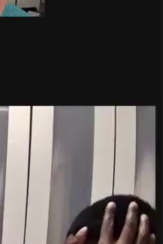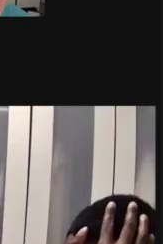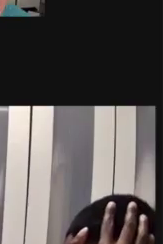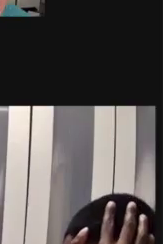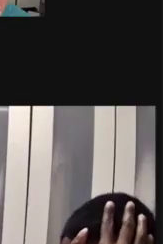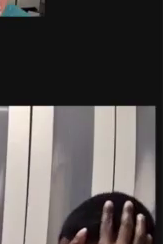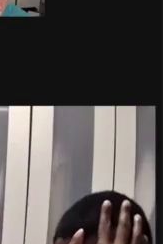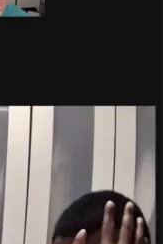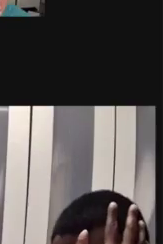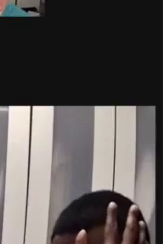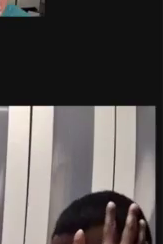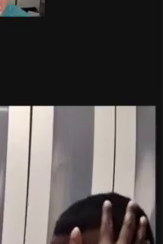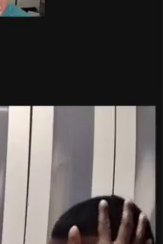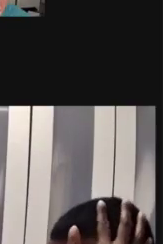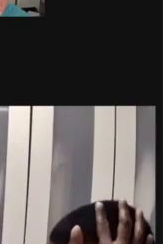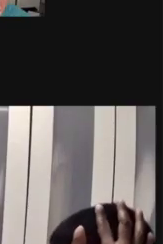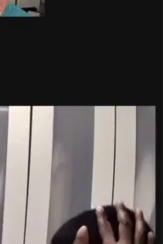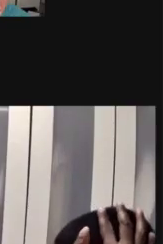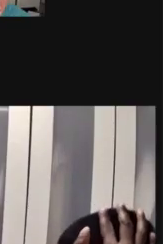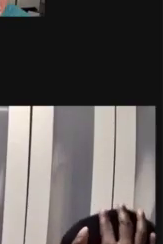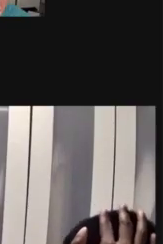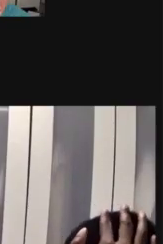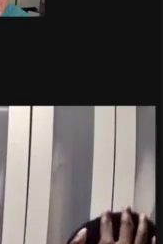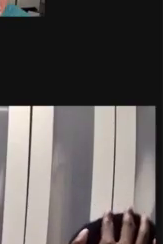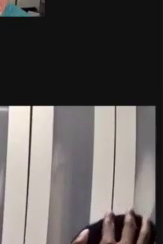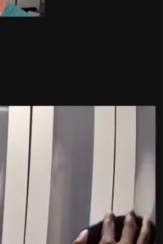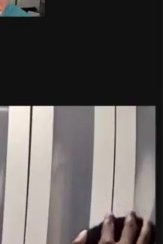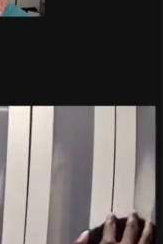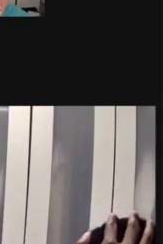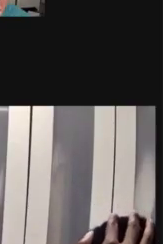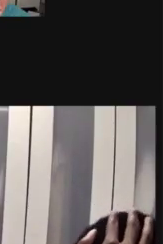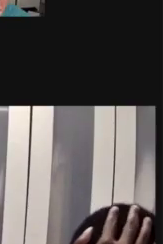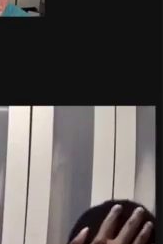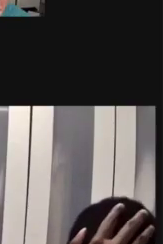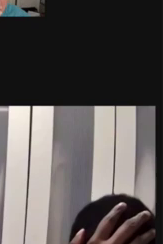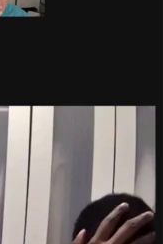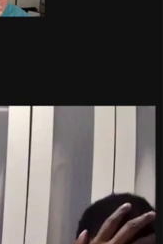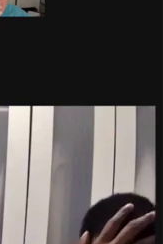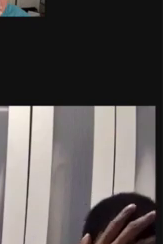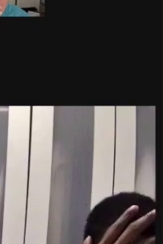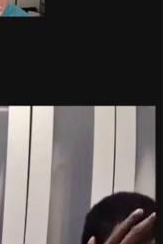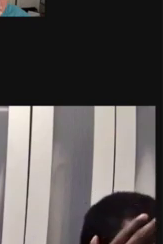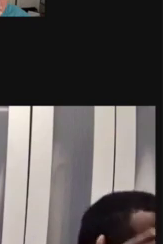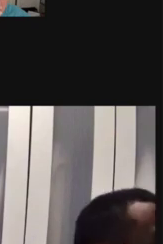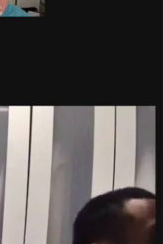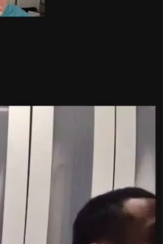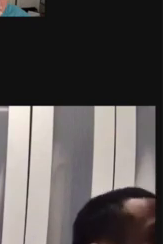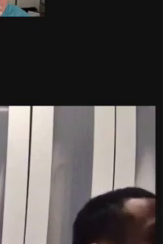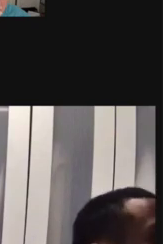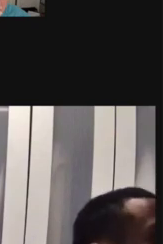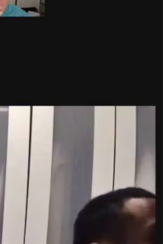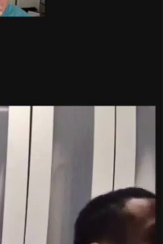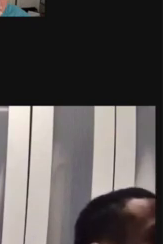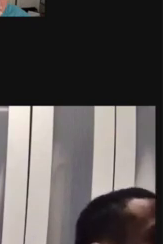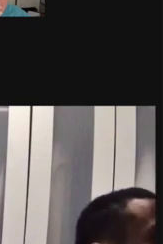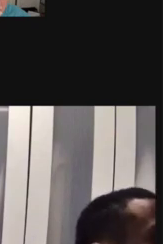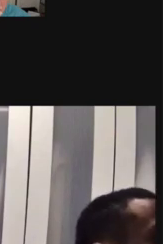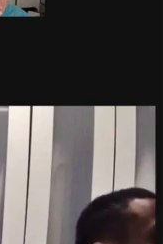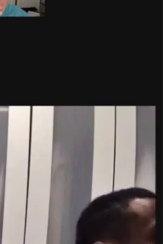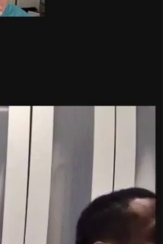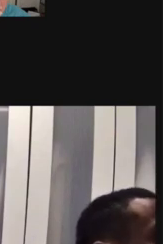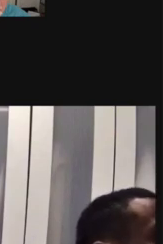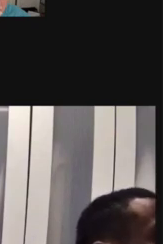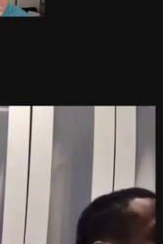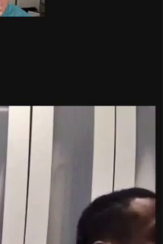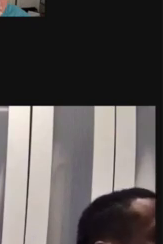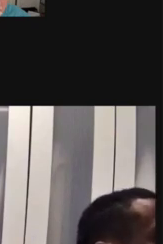we sleep at a hotel, and luckily the hotel that we were staying at the train station was right there. And what was so funny, the